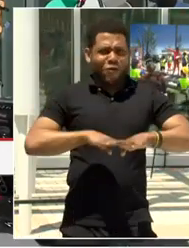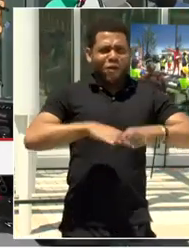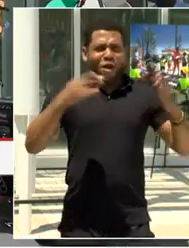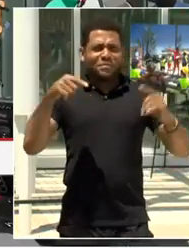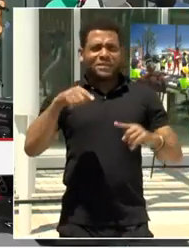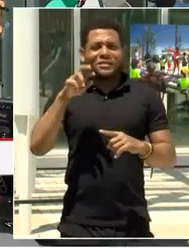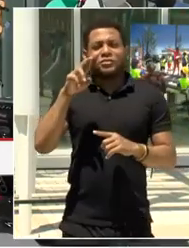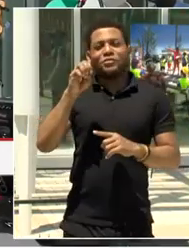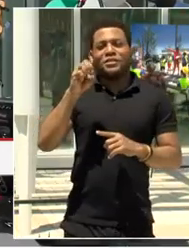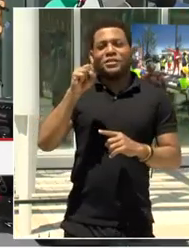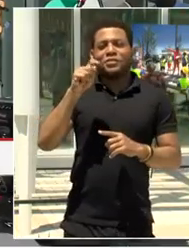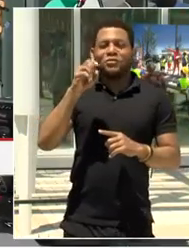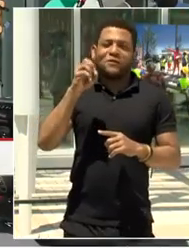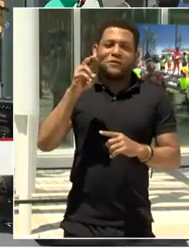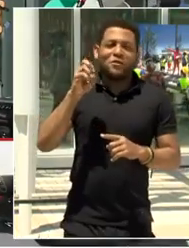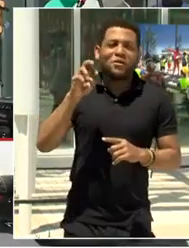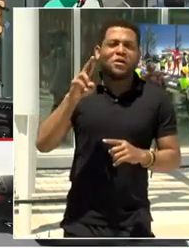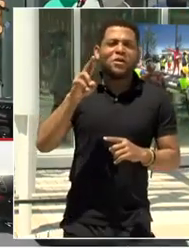Center.